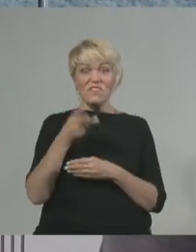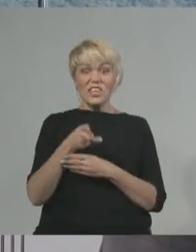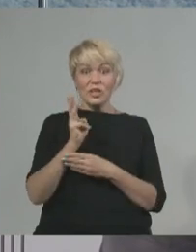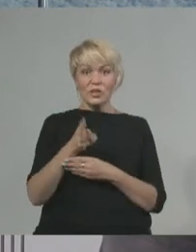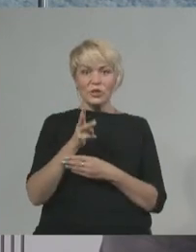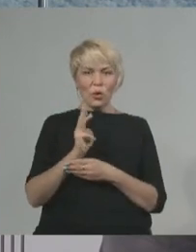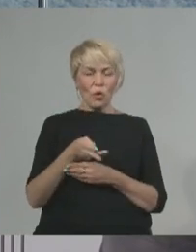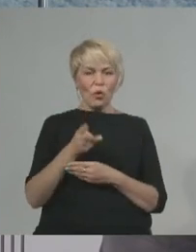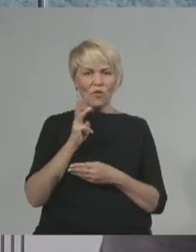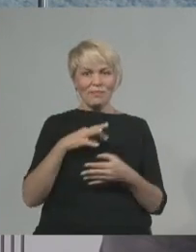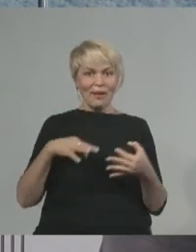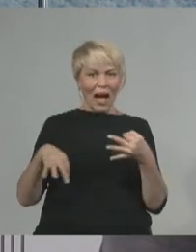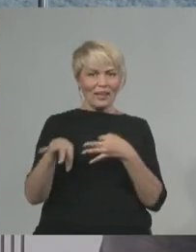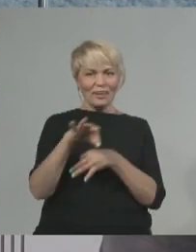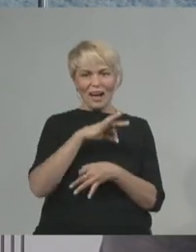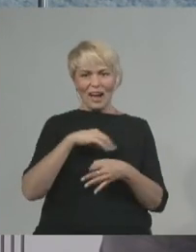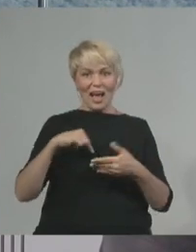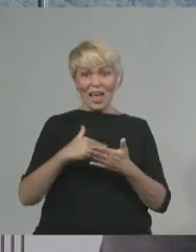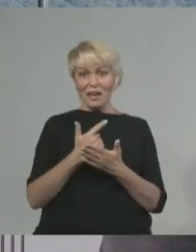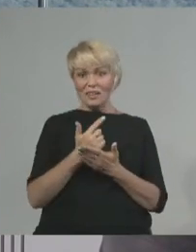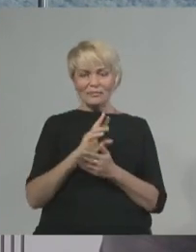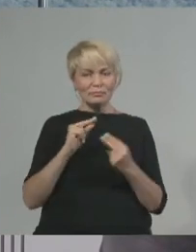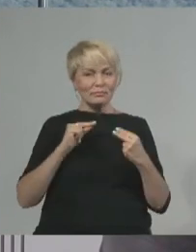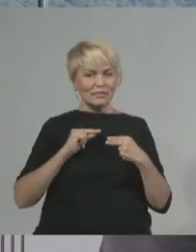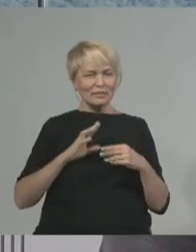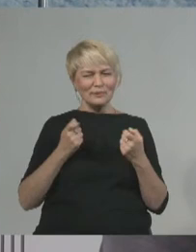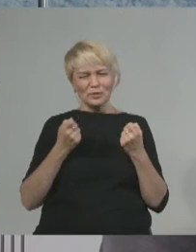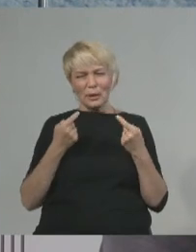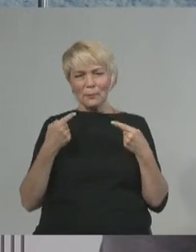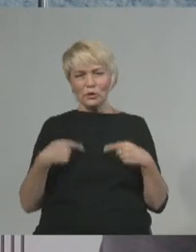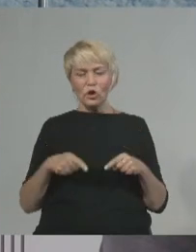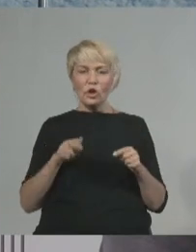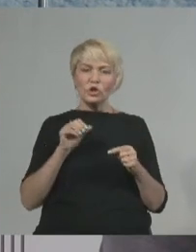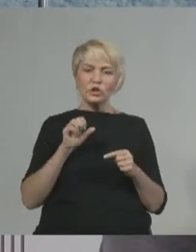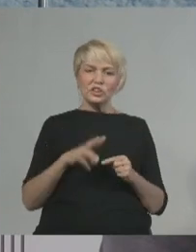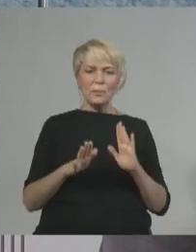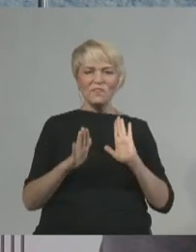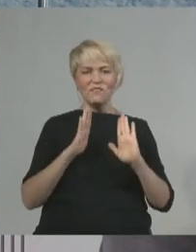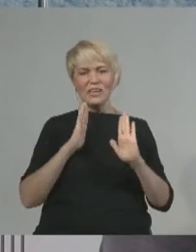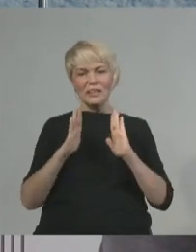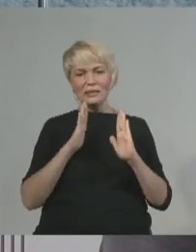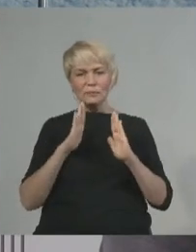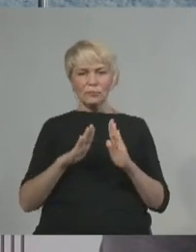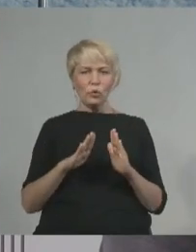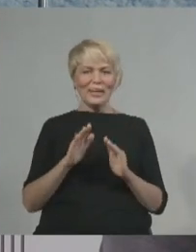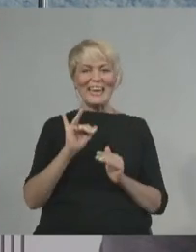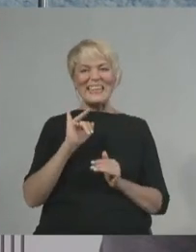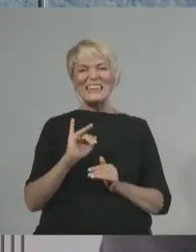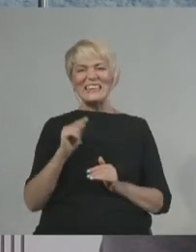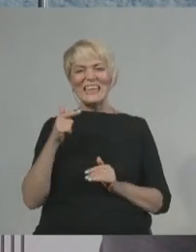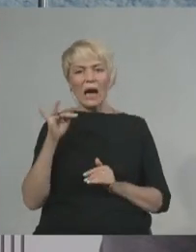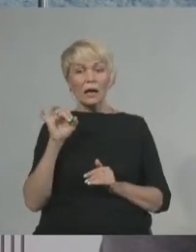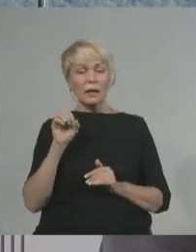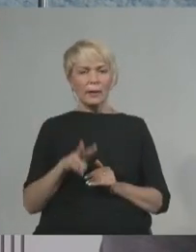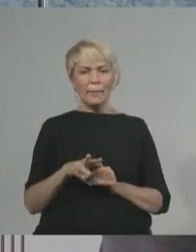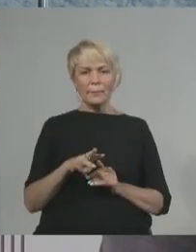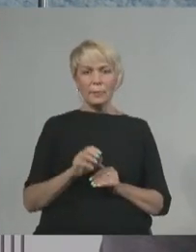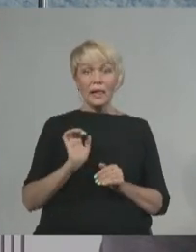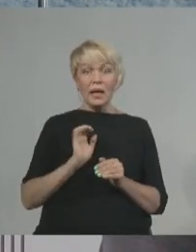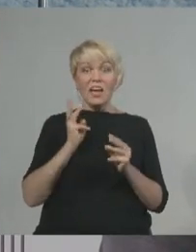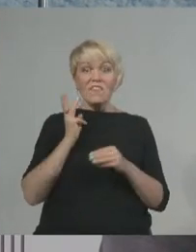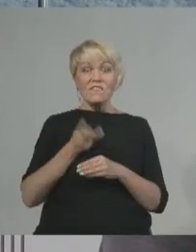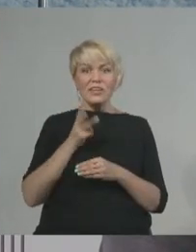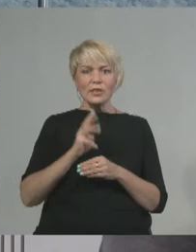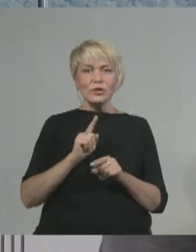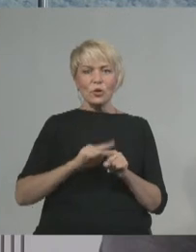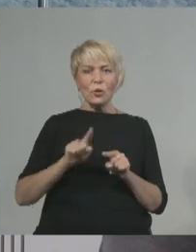video since the algorithm the geographical algorithm in tock work differently than instagram or on facebook